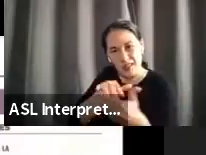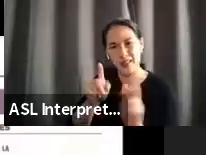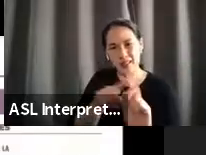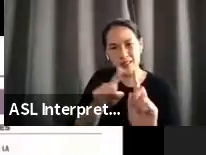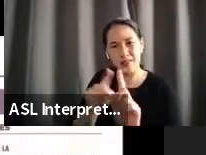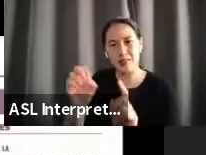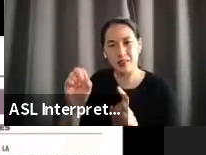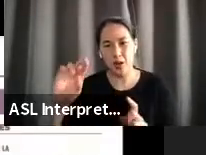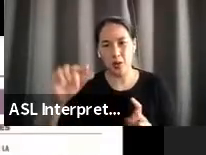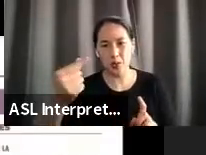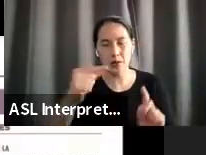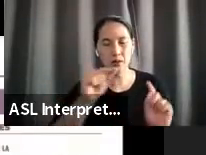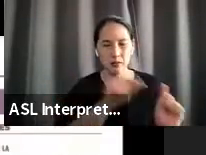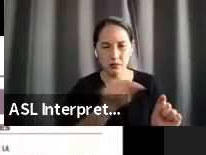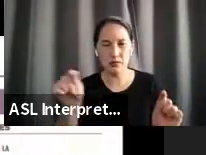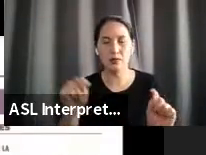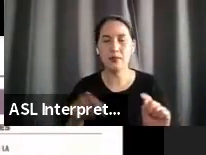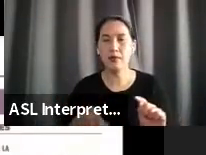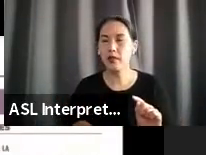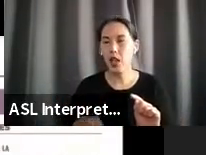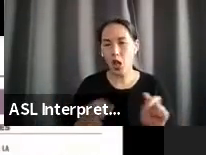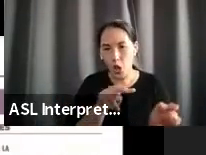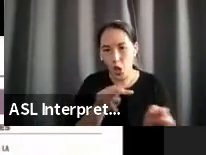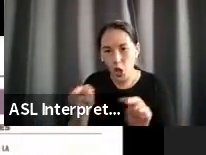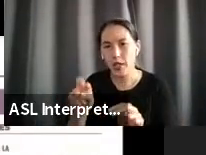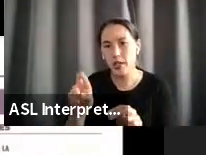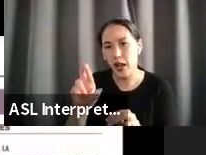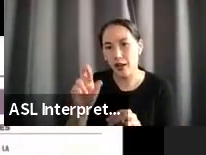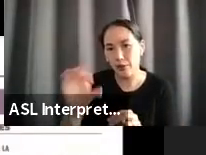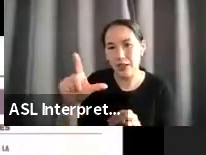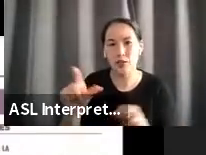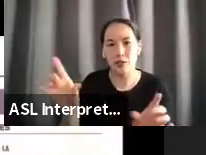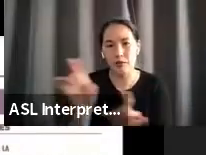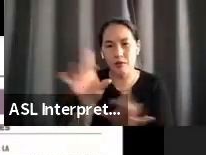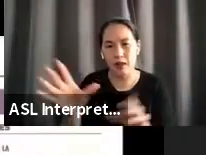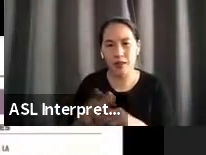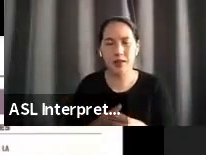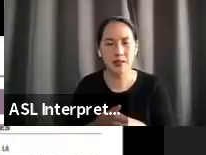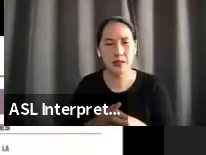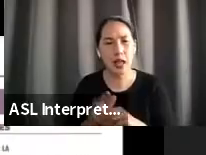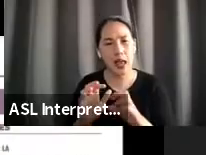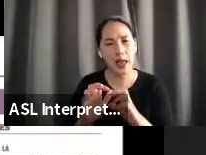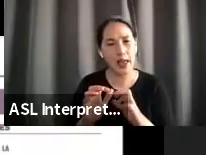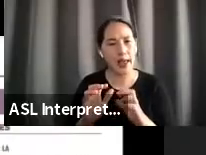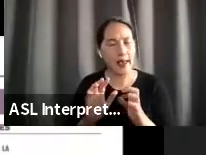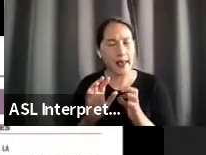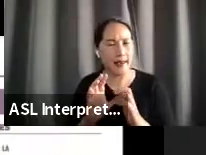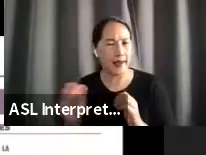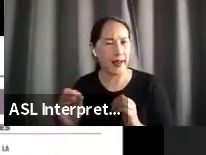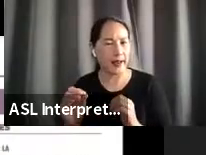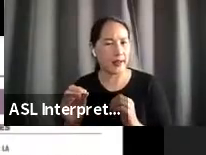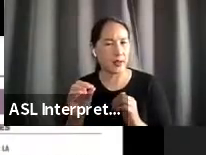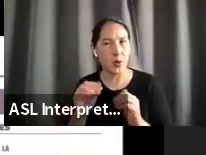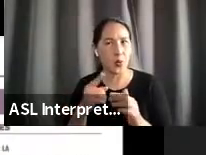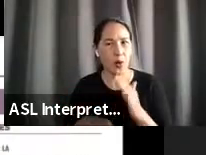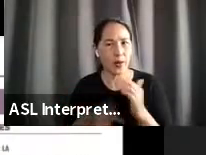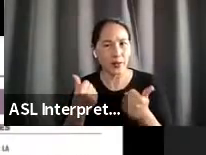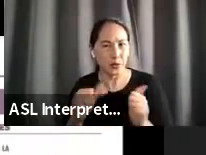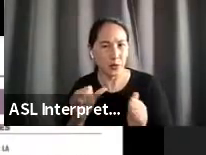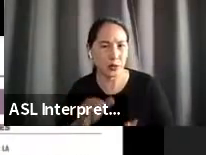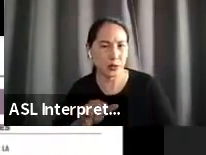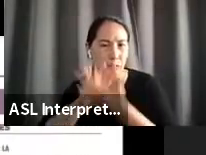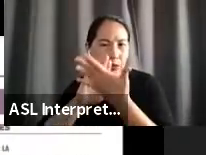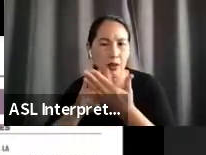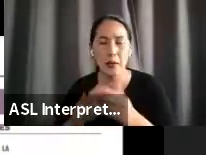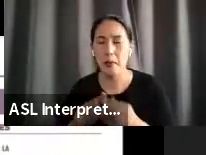the landscape of racial violence that they were trying to confront, right? This is not a new conversation, as